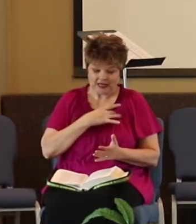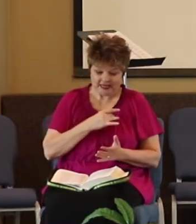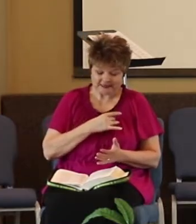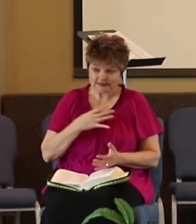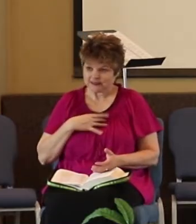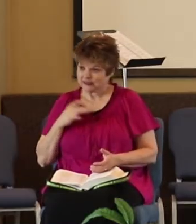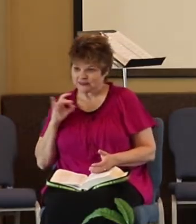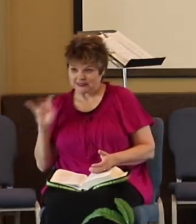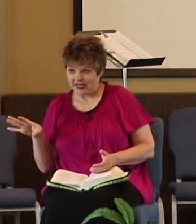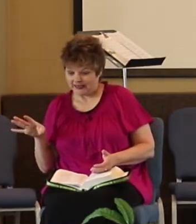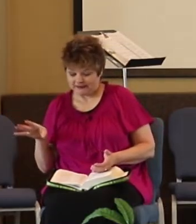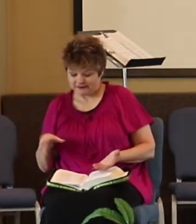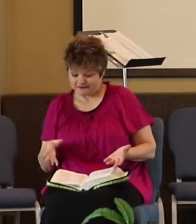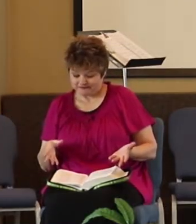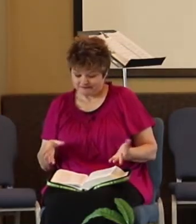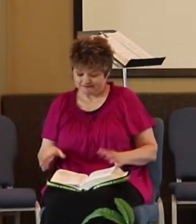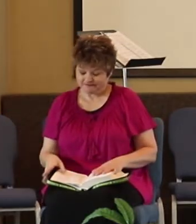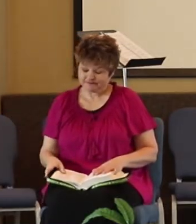dislikes?